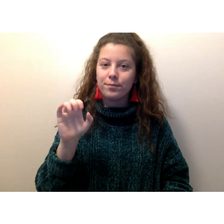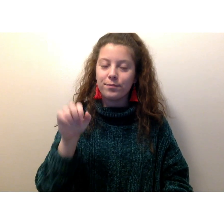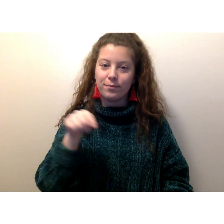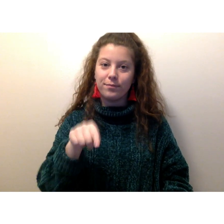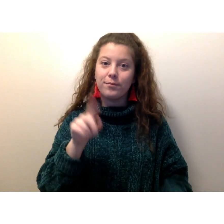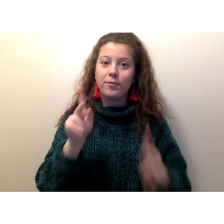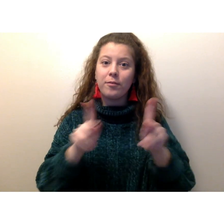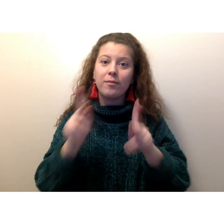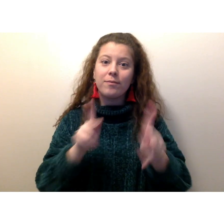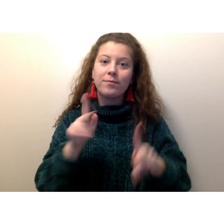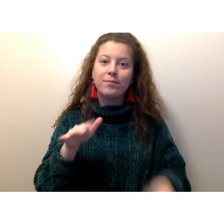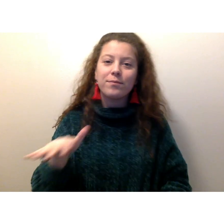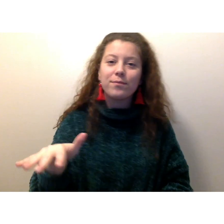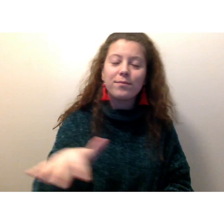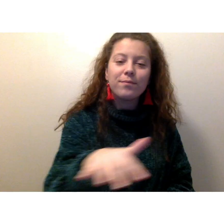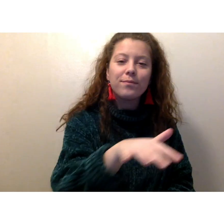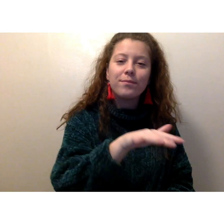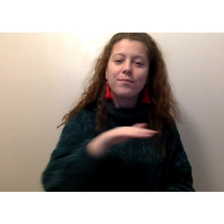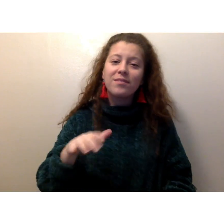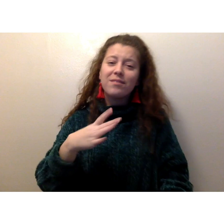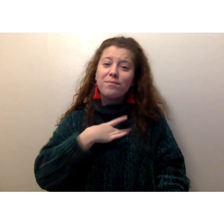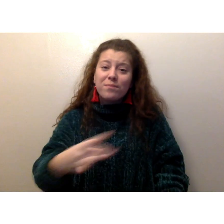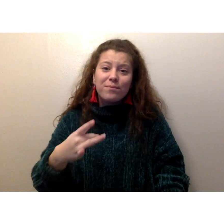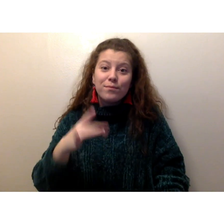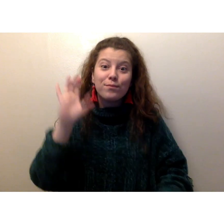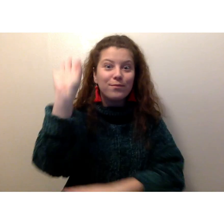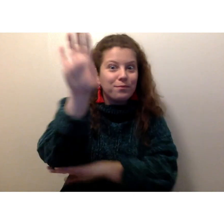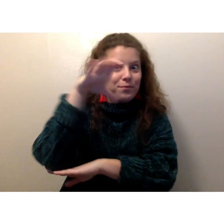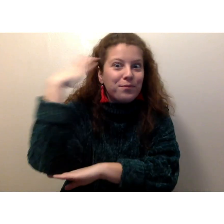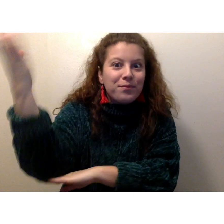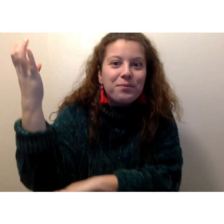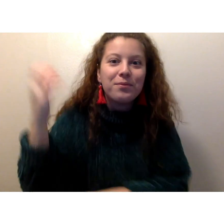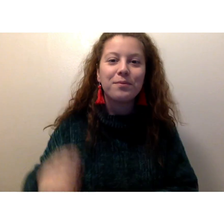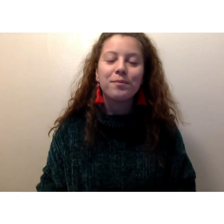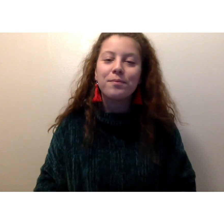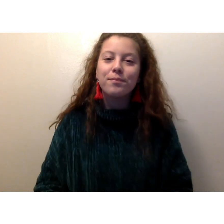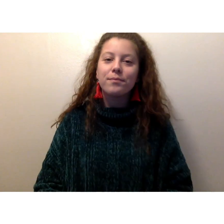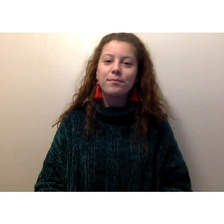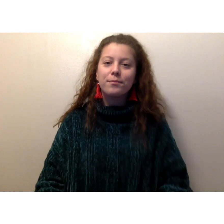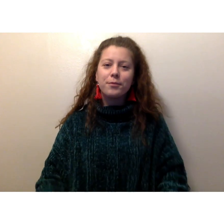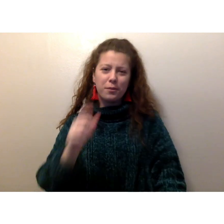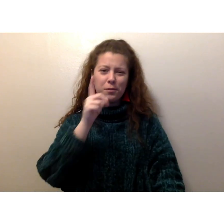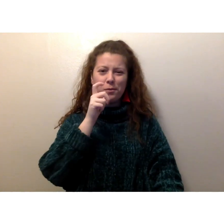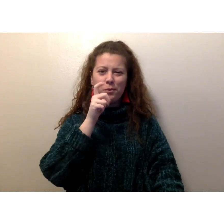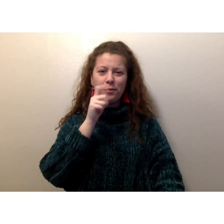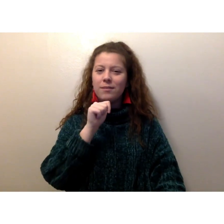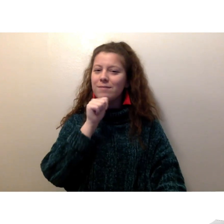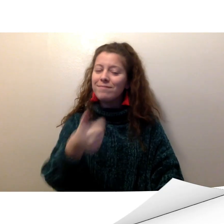Every Who down in Whoville liked Christmas a lot.